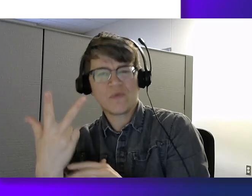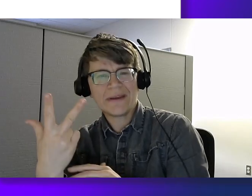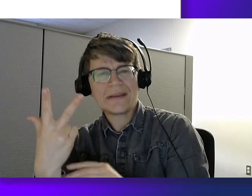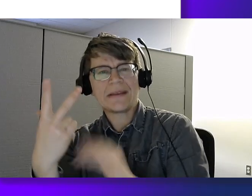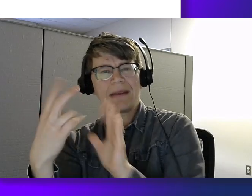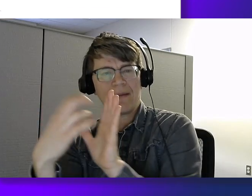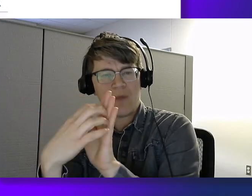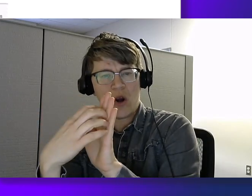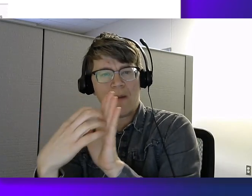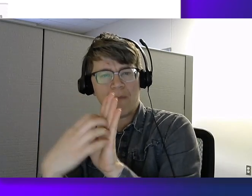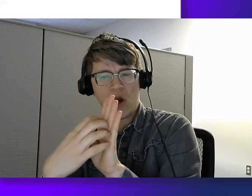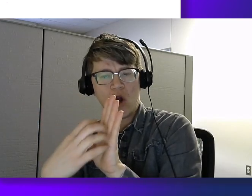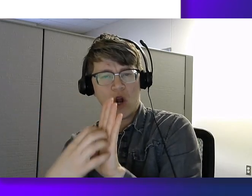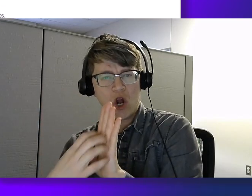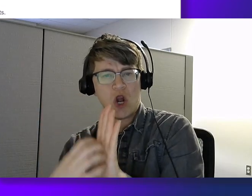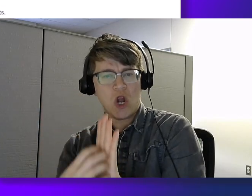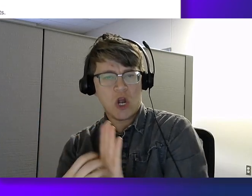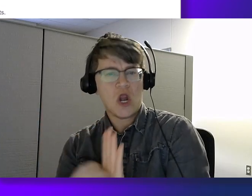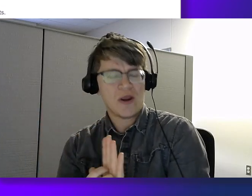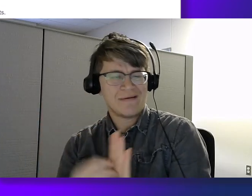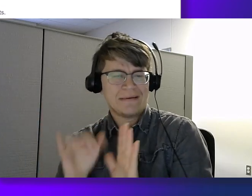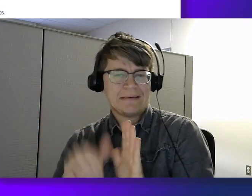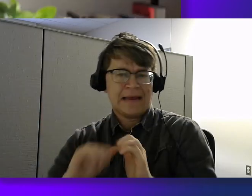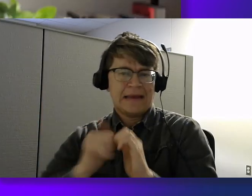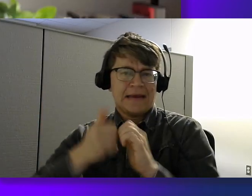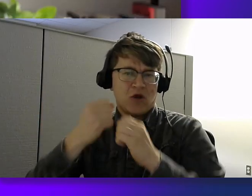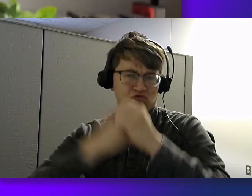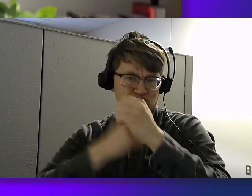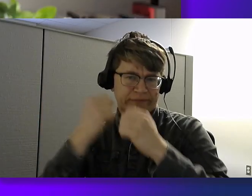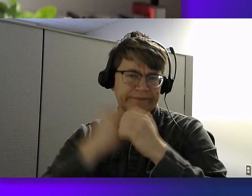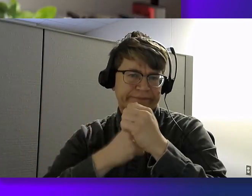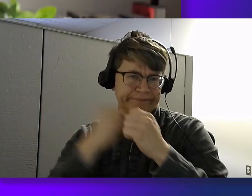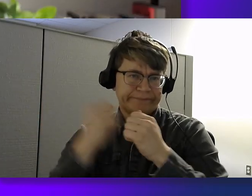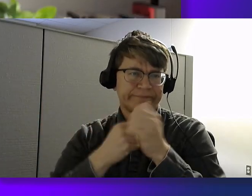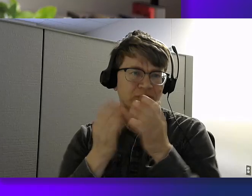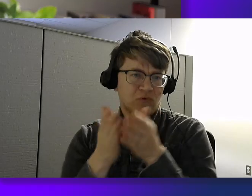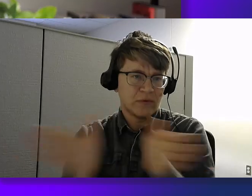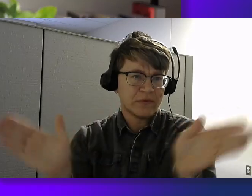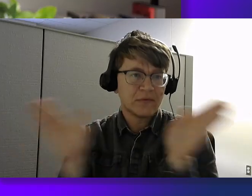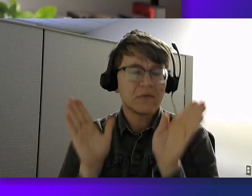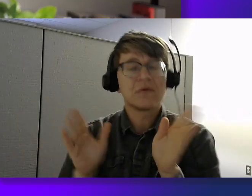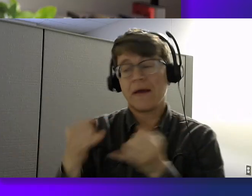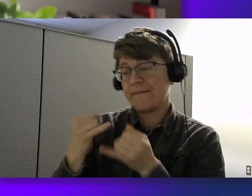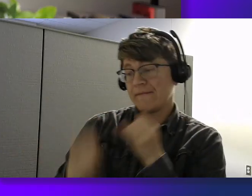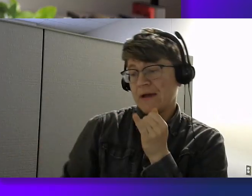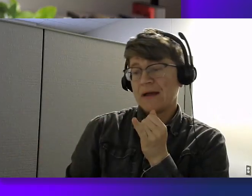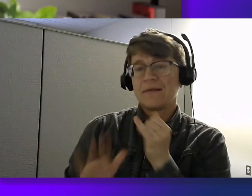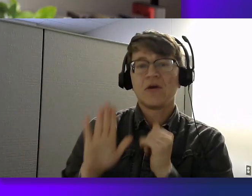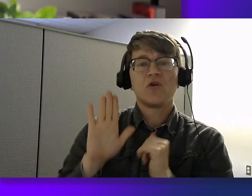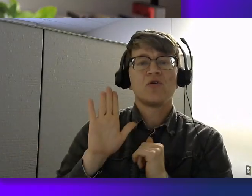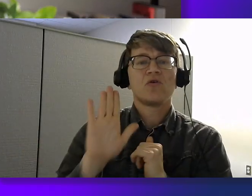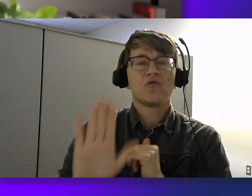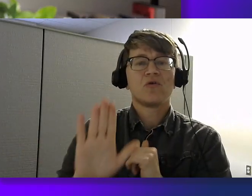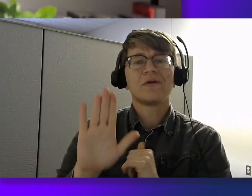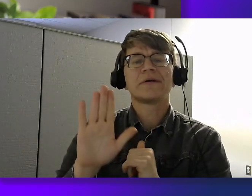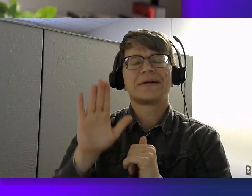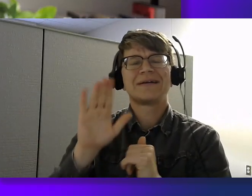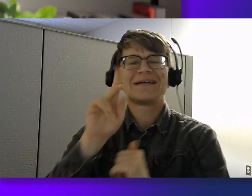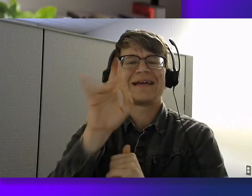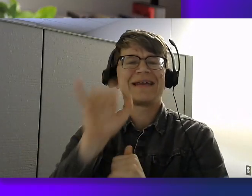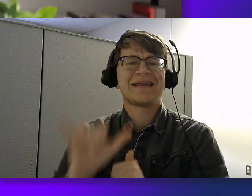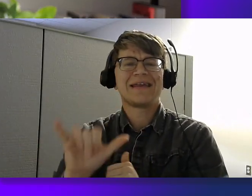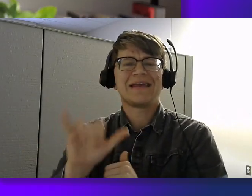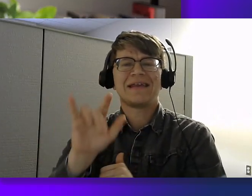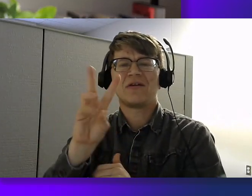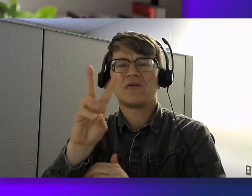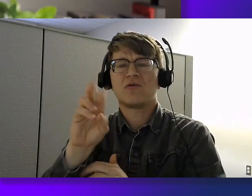results, universal results, and so on. Finally, make sure you include your target keyword in your page heading. This is